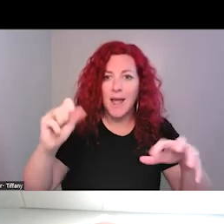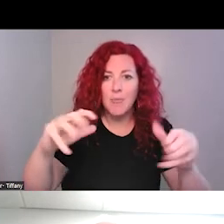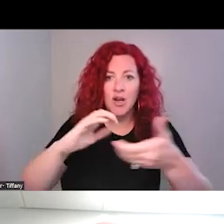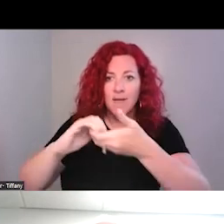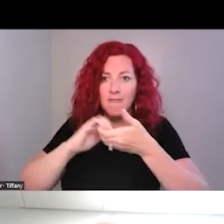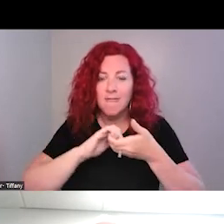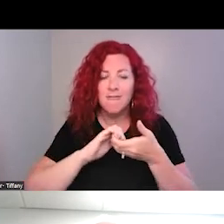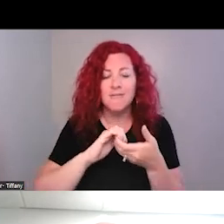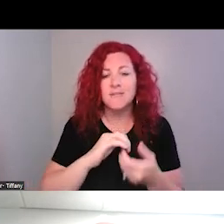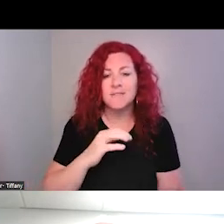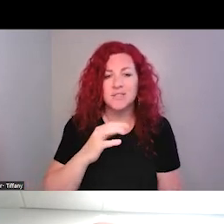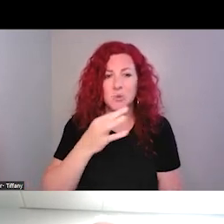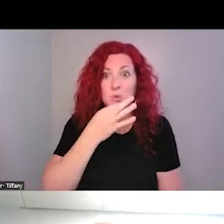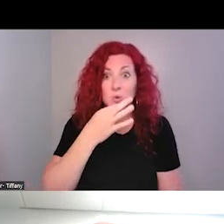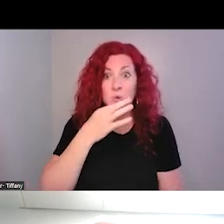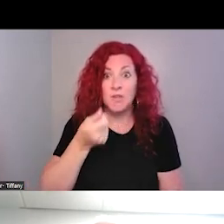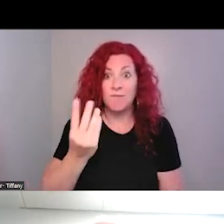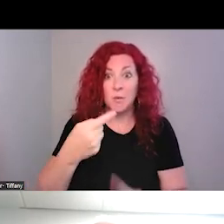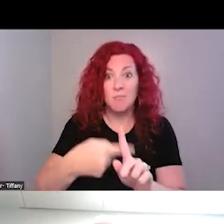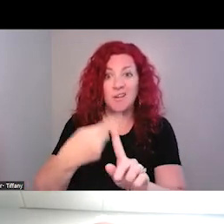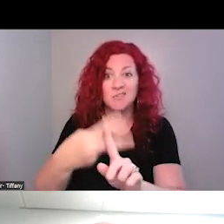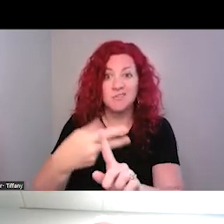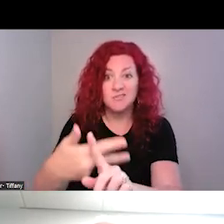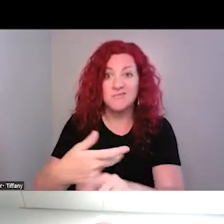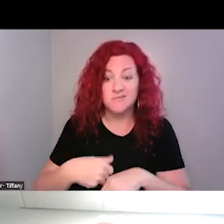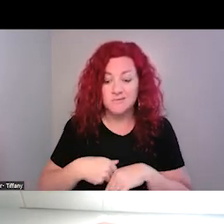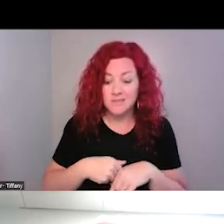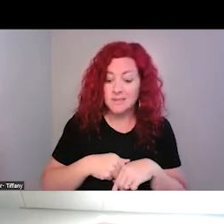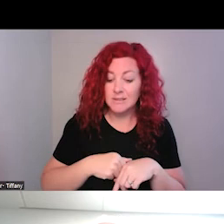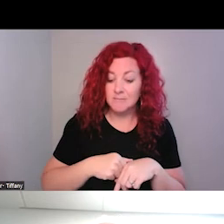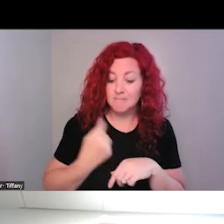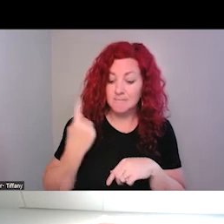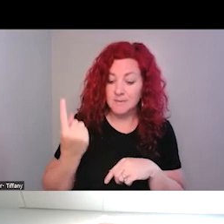the upcoming months. So again, this is something that we think is an